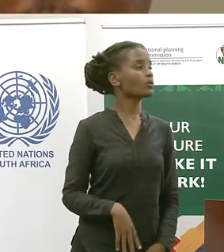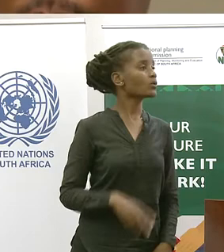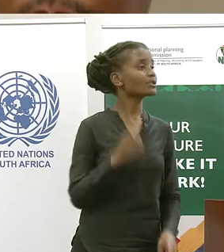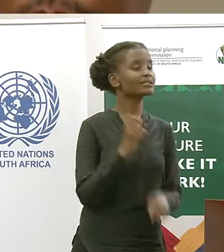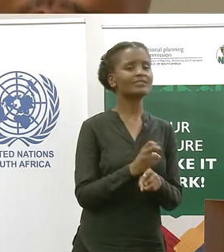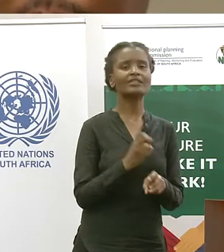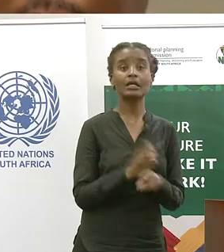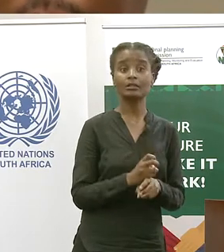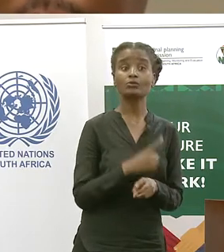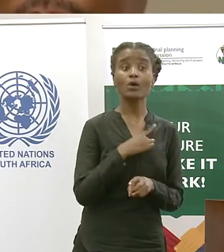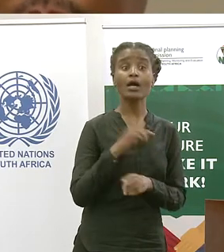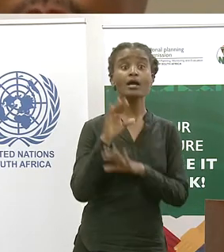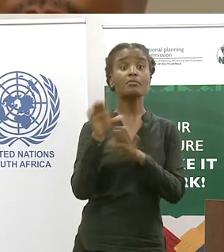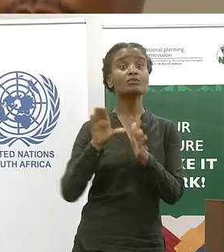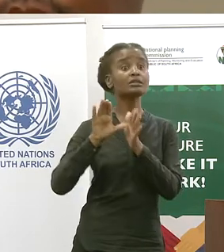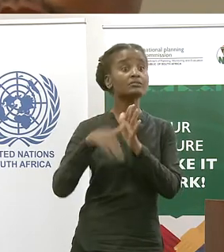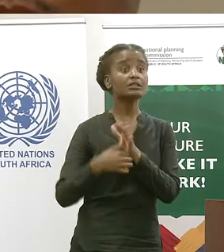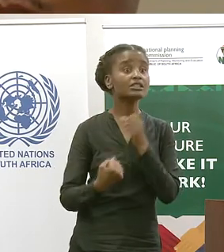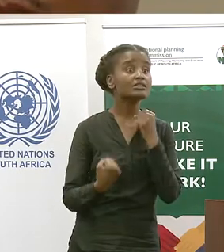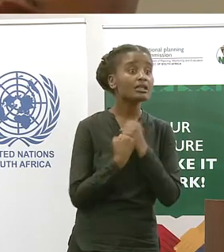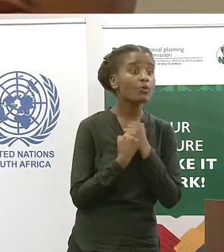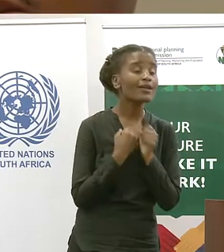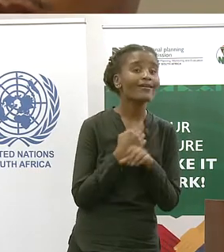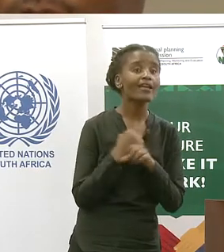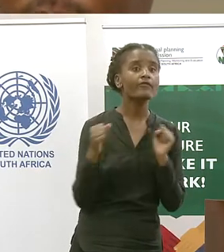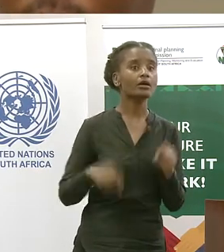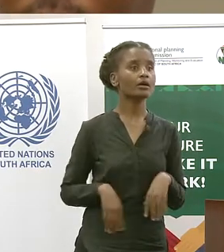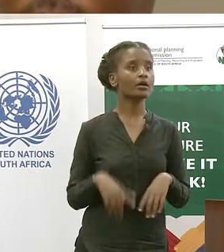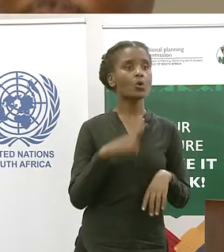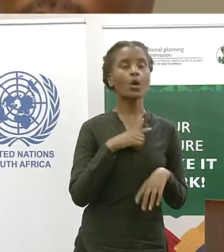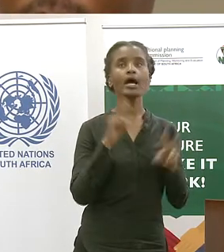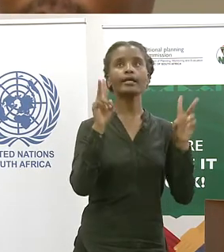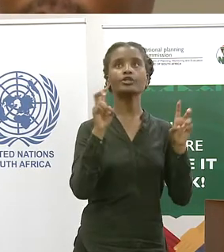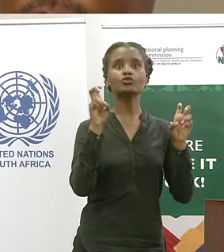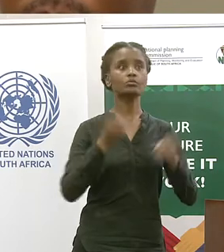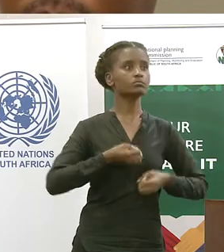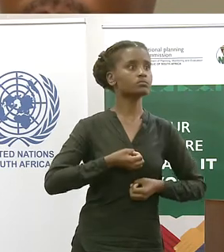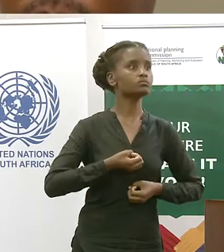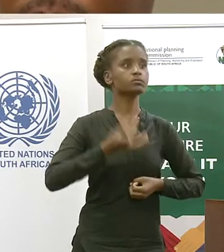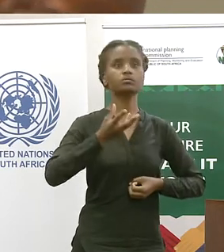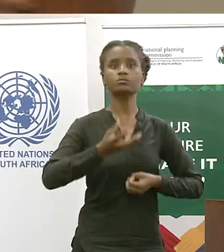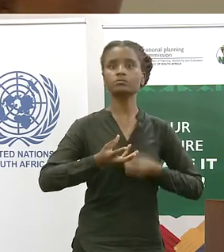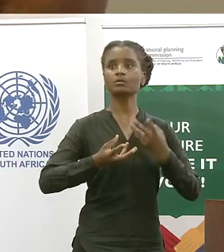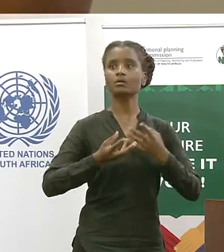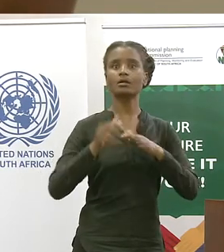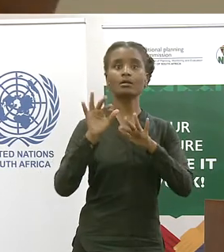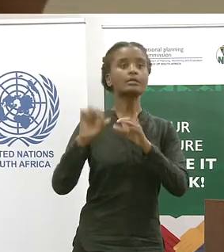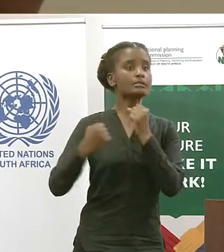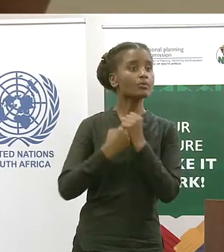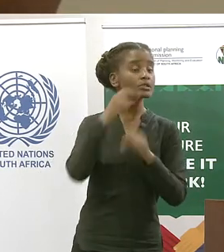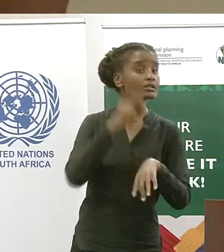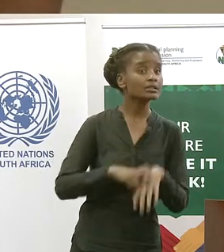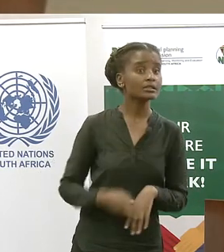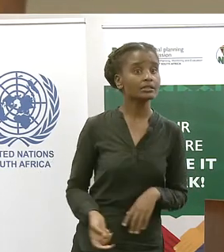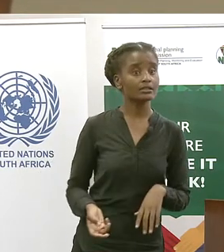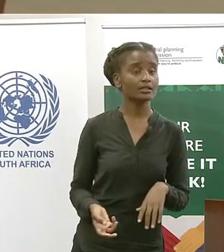there to support you. You raise the issues, you need the backup. And when you have the